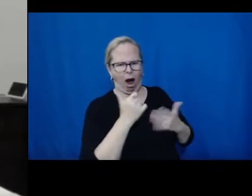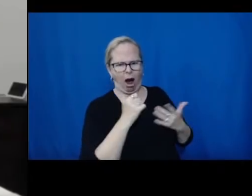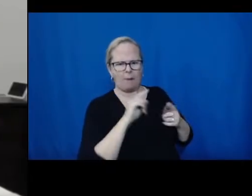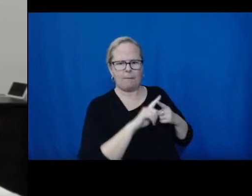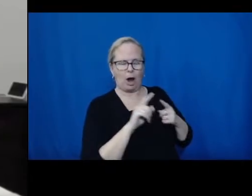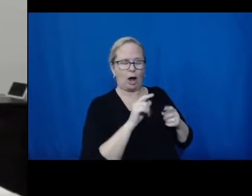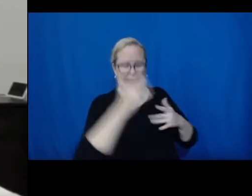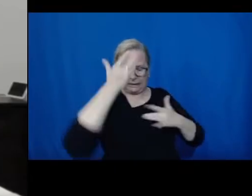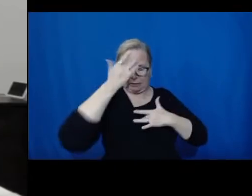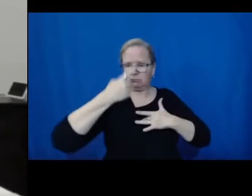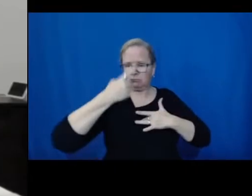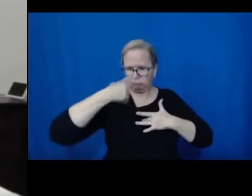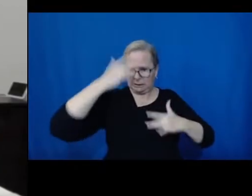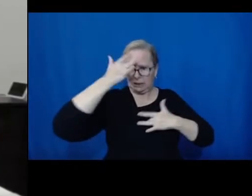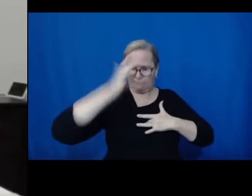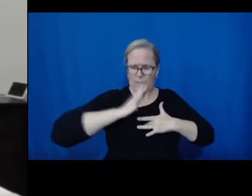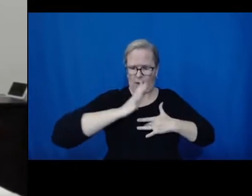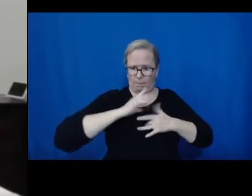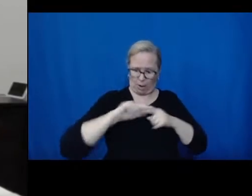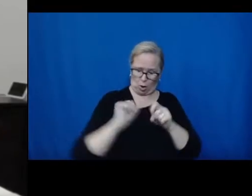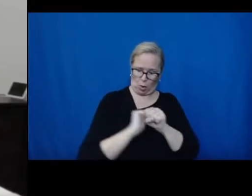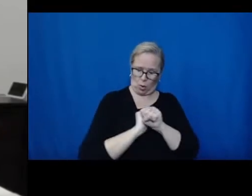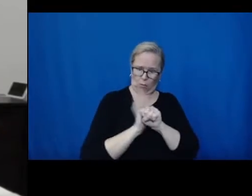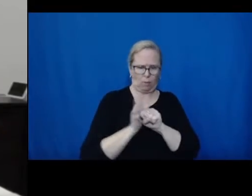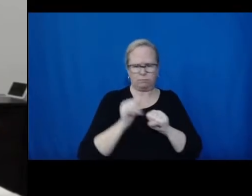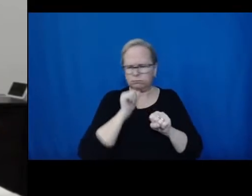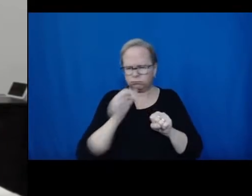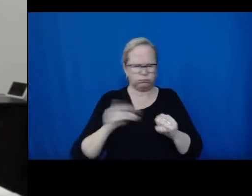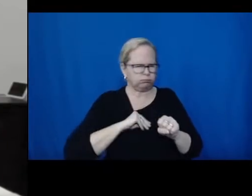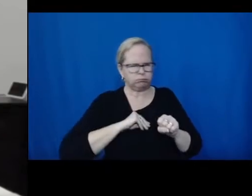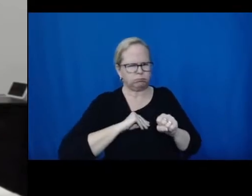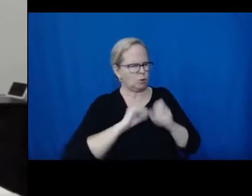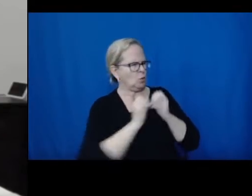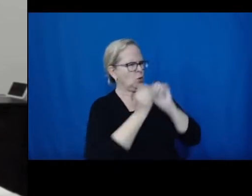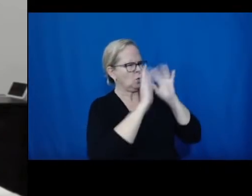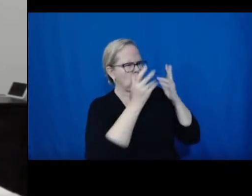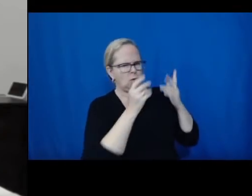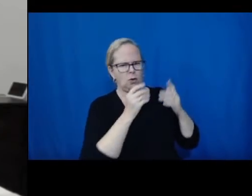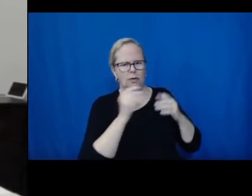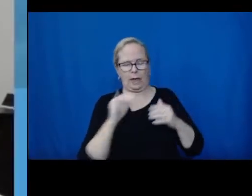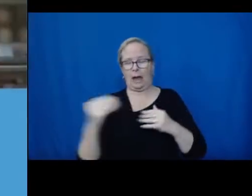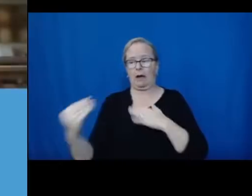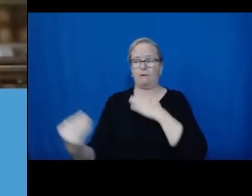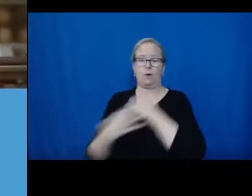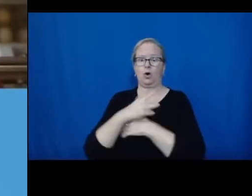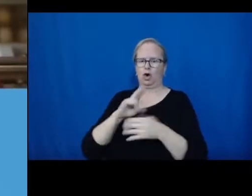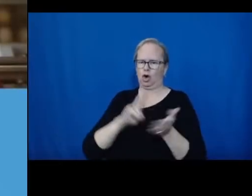I feel the pressure from this, but I think it affects my nursing colleagues even more so.